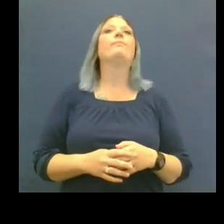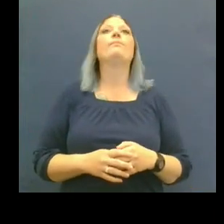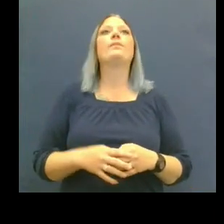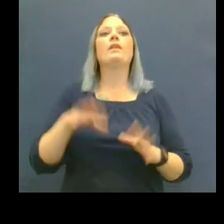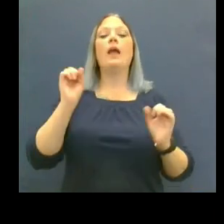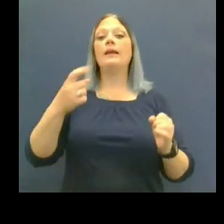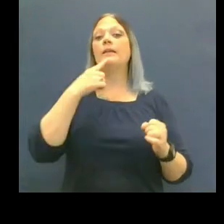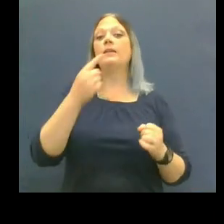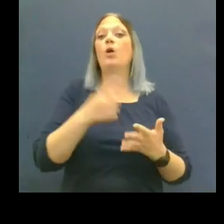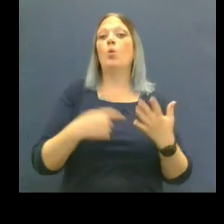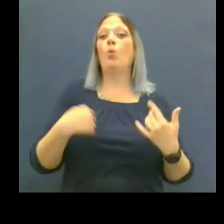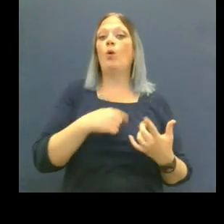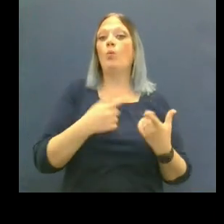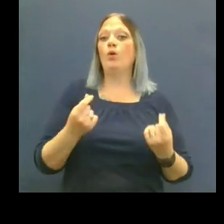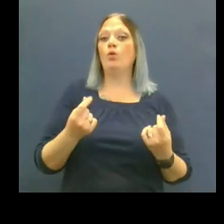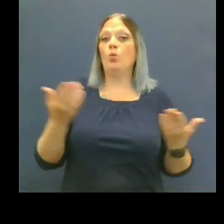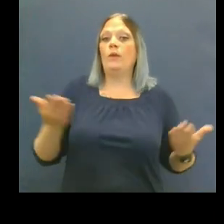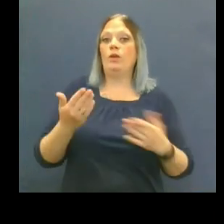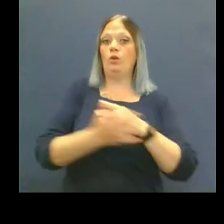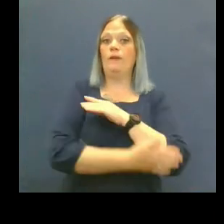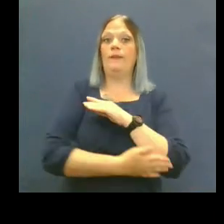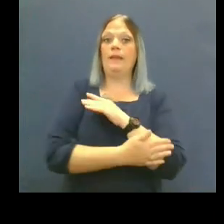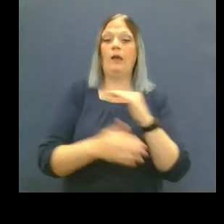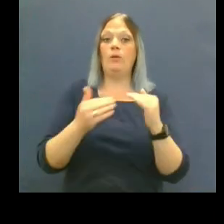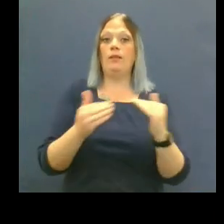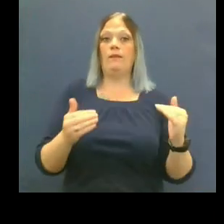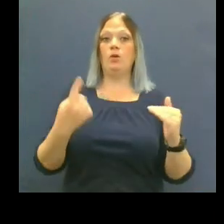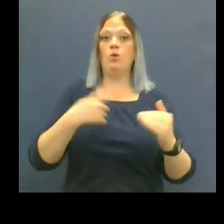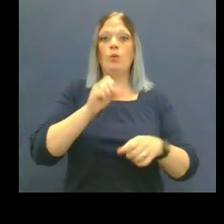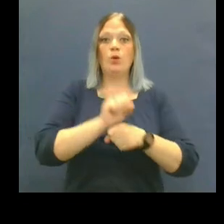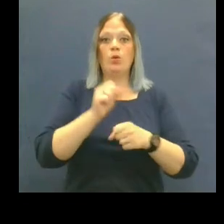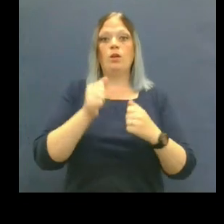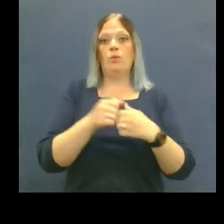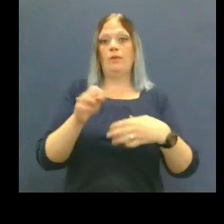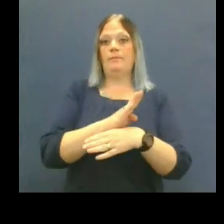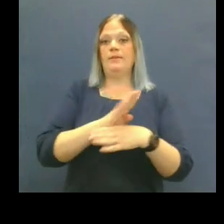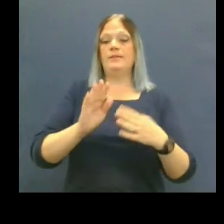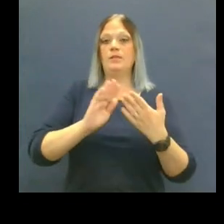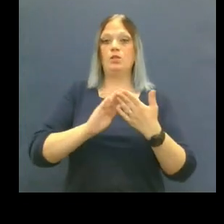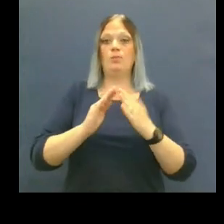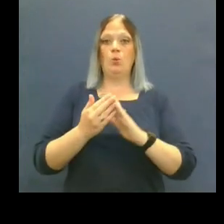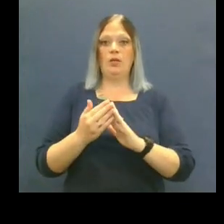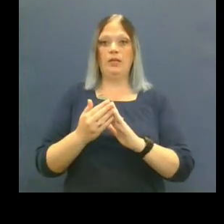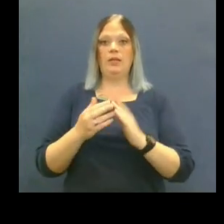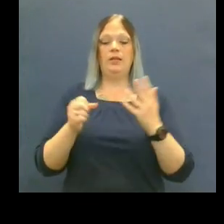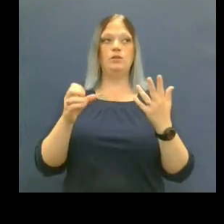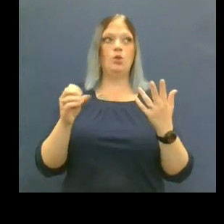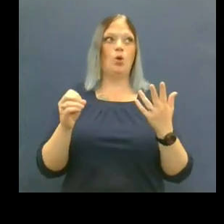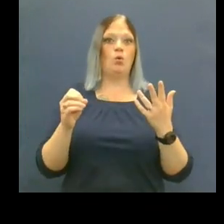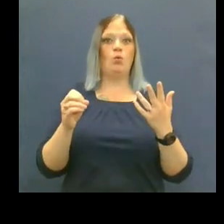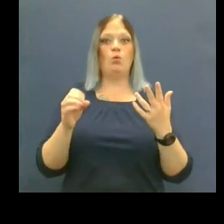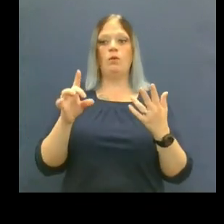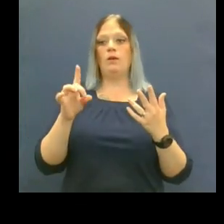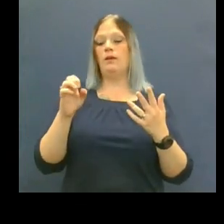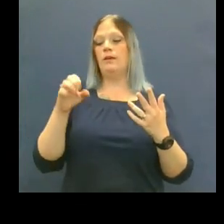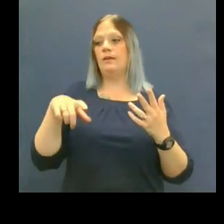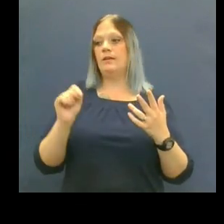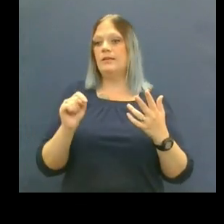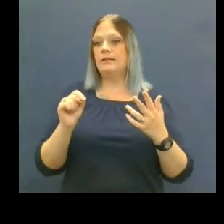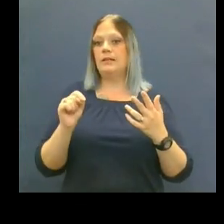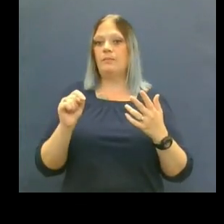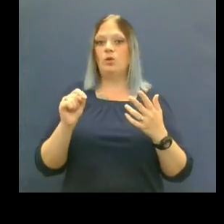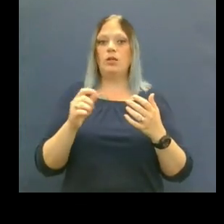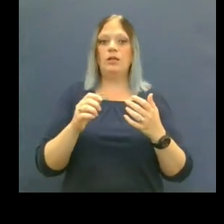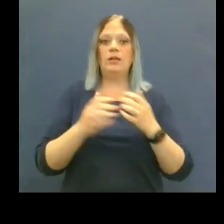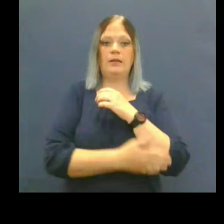that what we are doing here at the county level is we are working with the business community. So whether it happens to be Deputy County Executive Maria